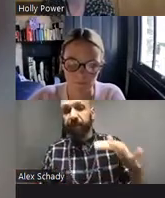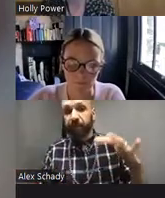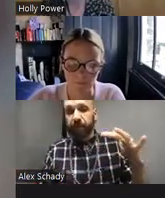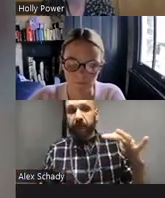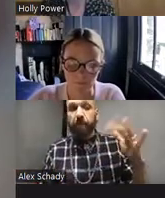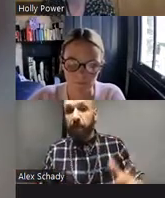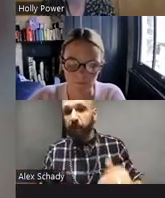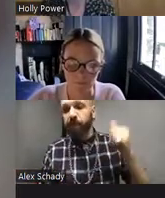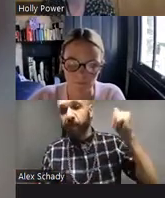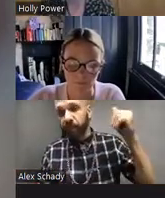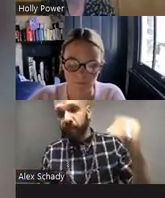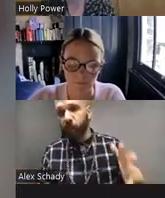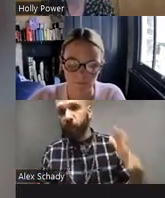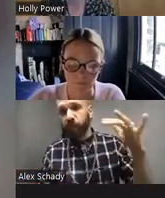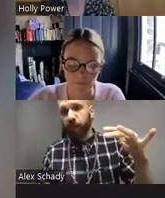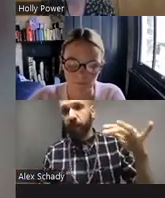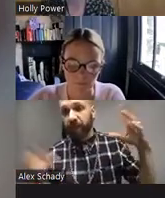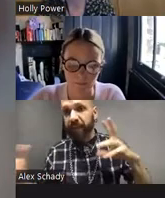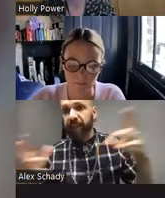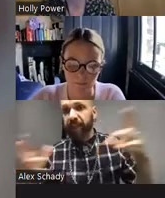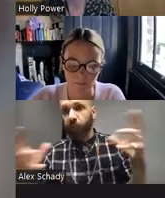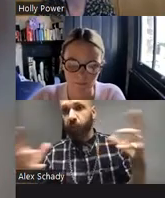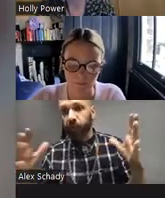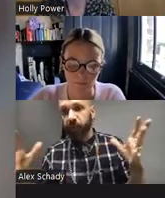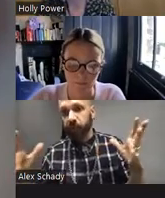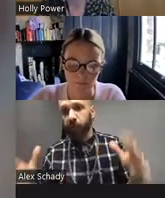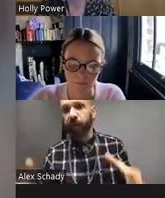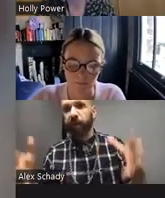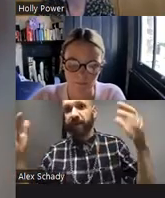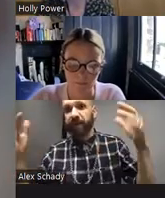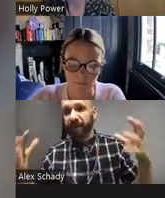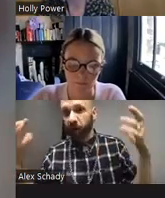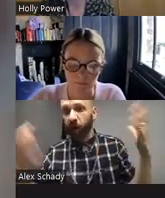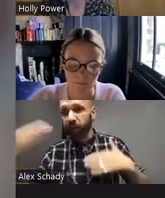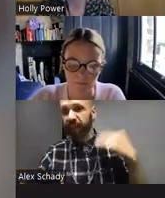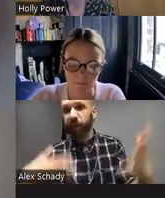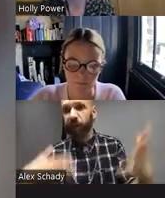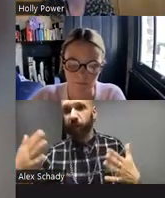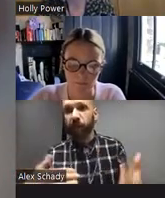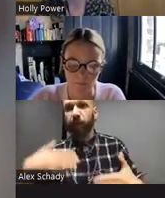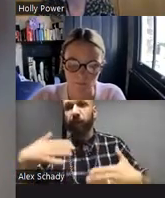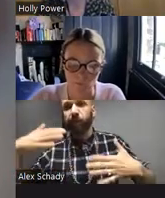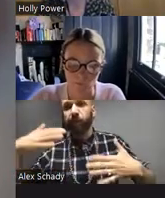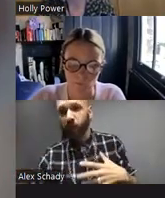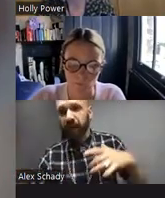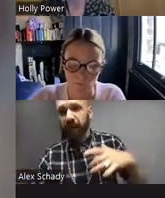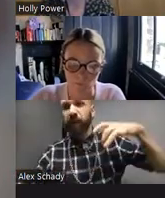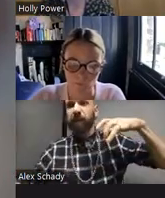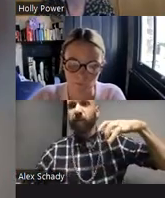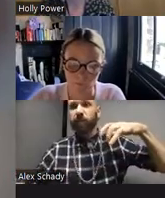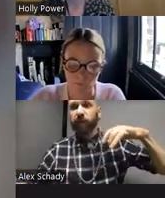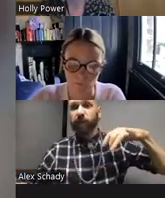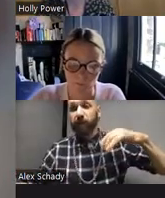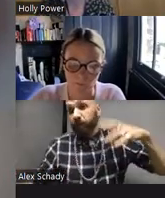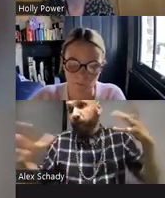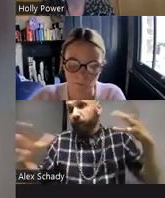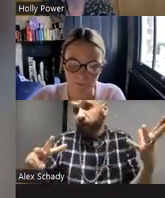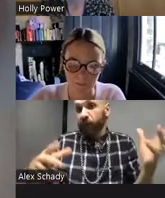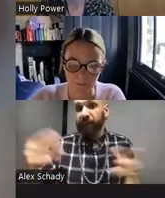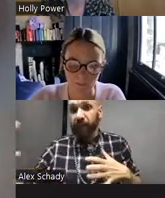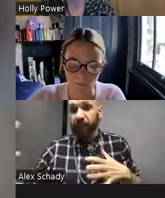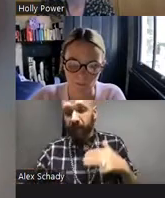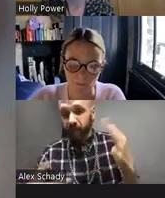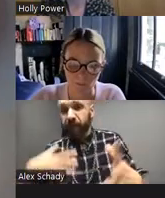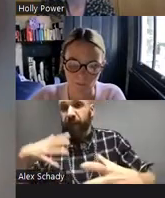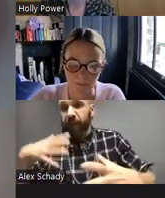really much better informed about the realities of what they were exploring, because they'd had a whole set of people respond well, respond with confusion,